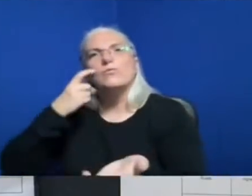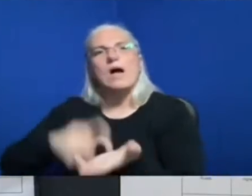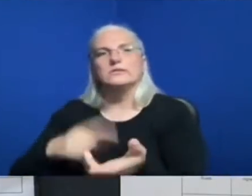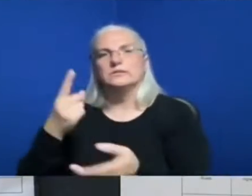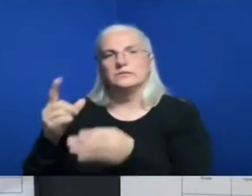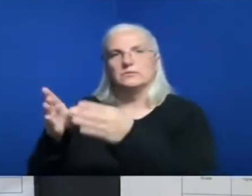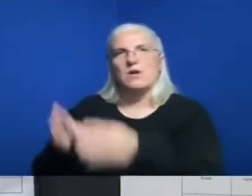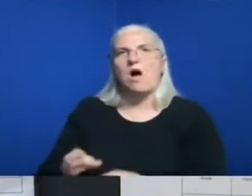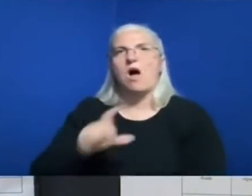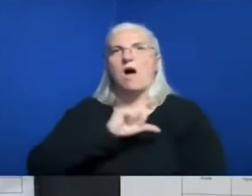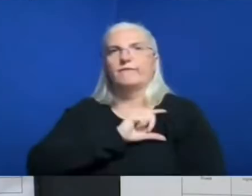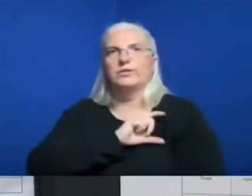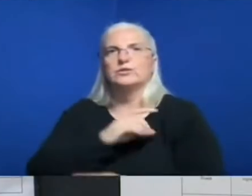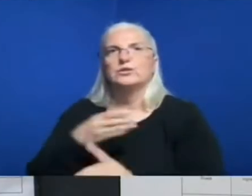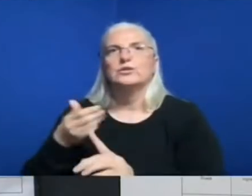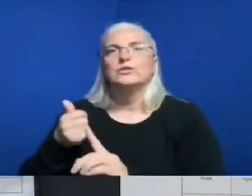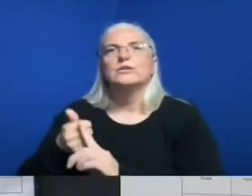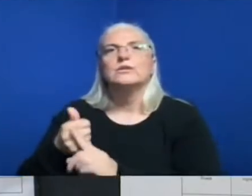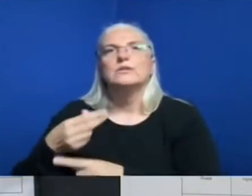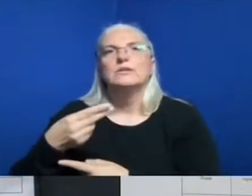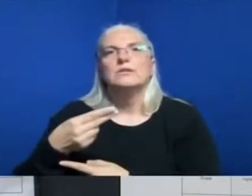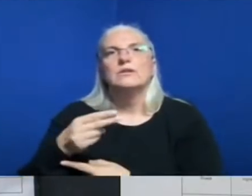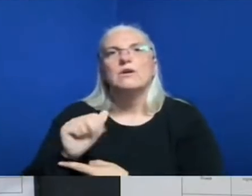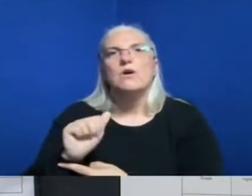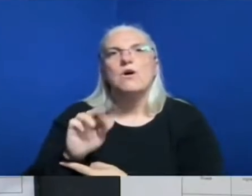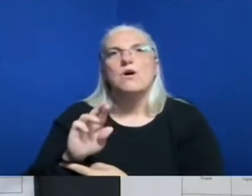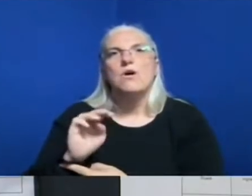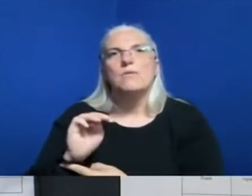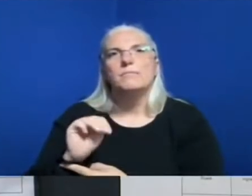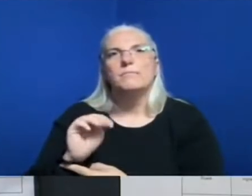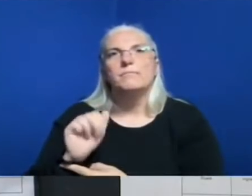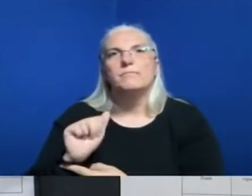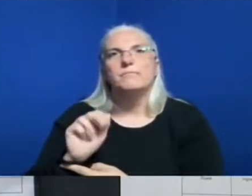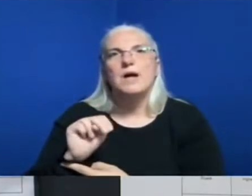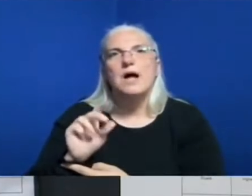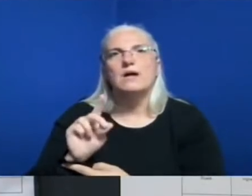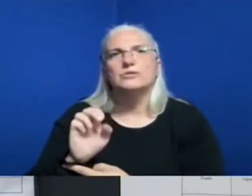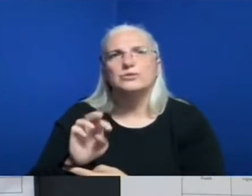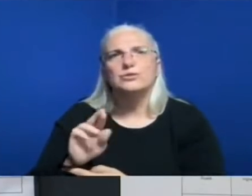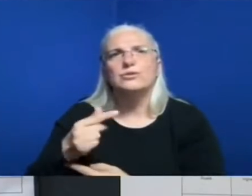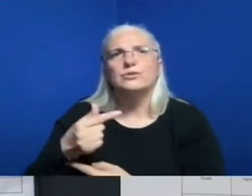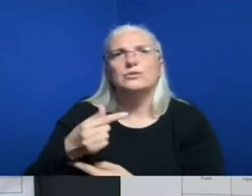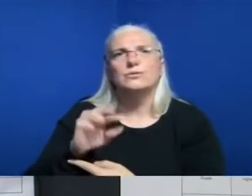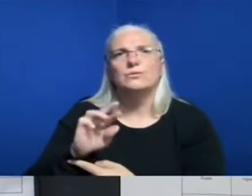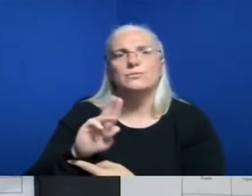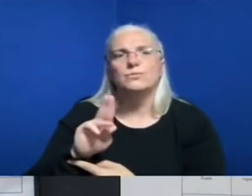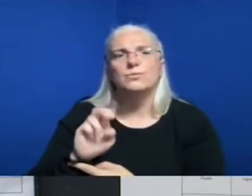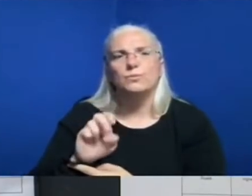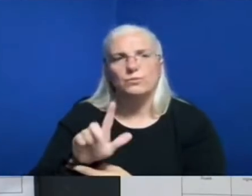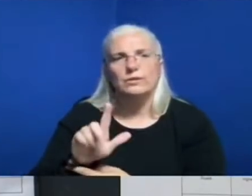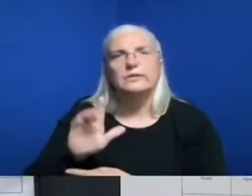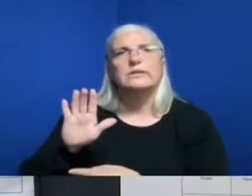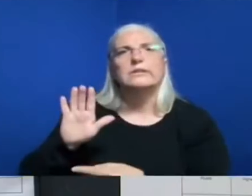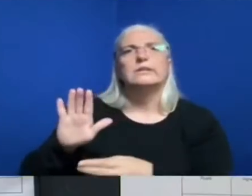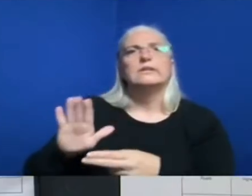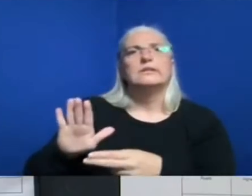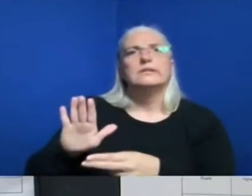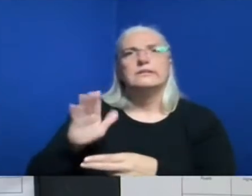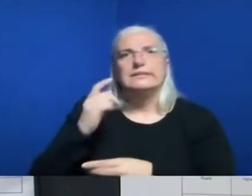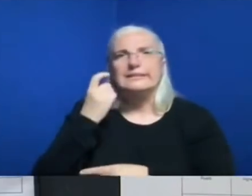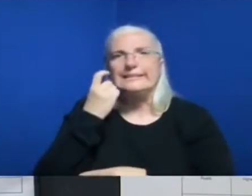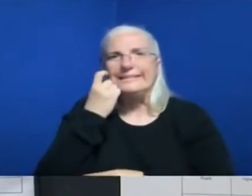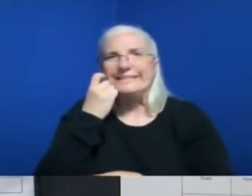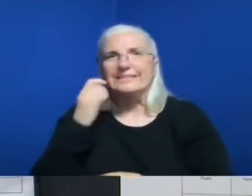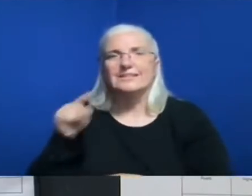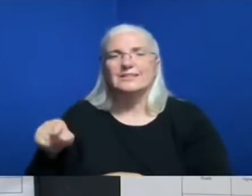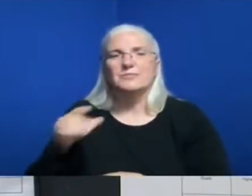Harmander Gruel. On August 22nd, Officer Gruel and his partner were responding to the Caldor fire